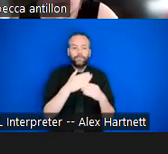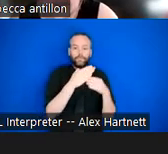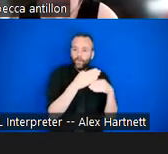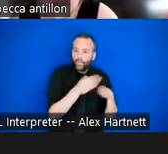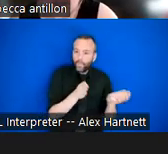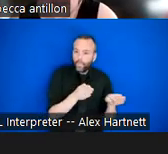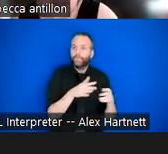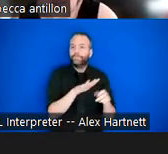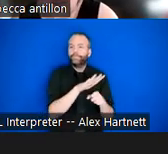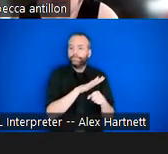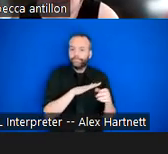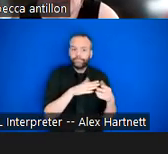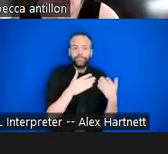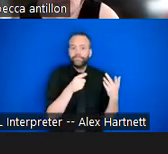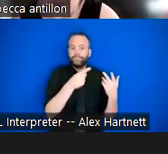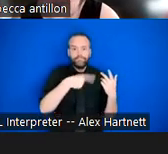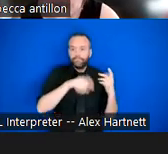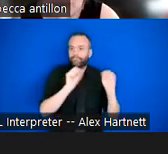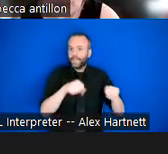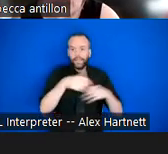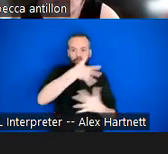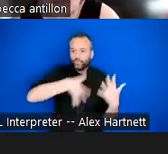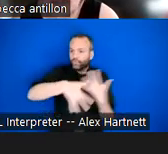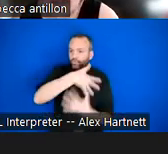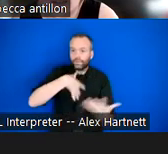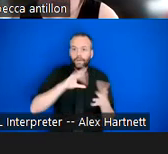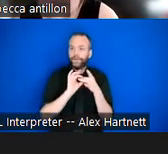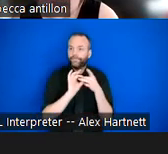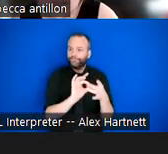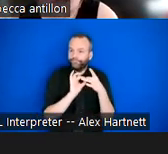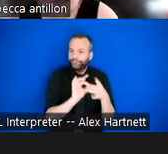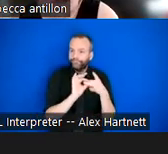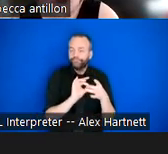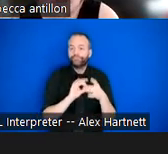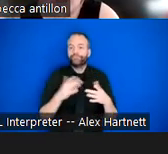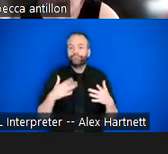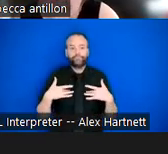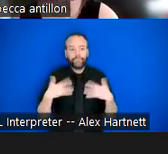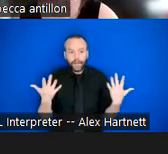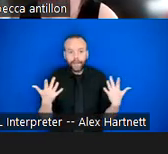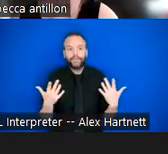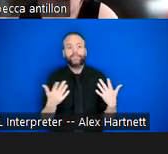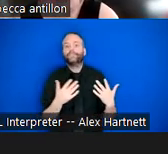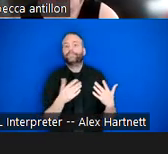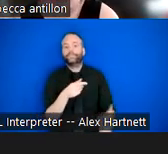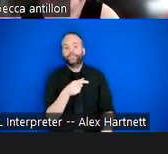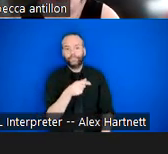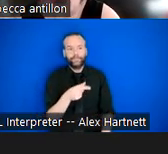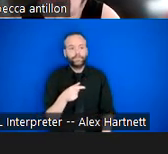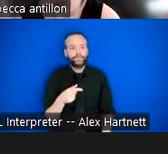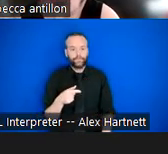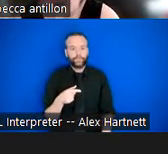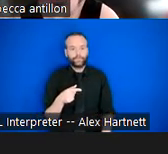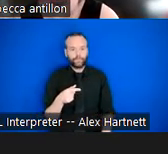friends, and participate in just various weekly events and activities. RPYA